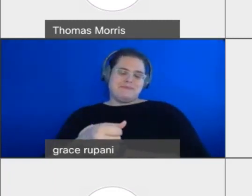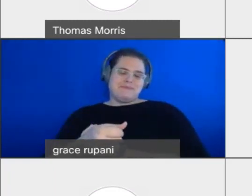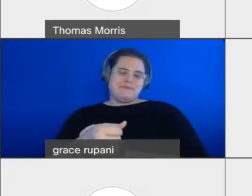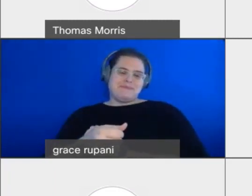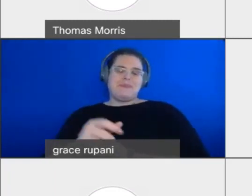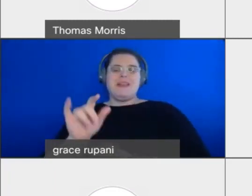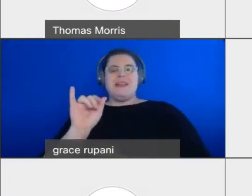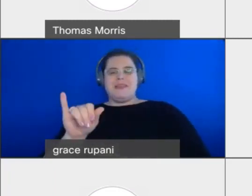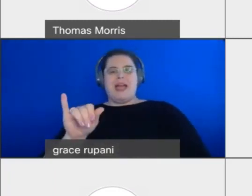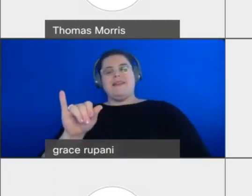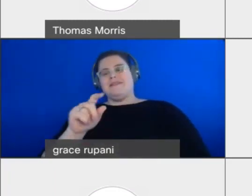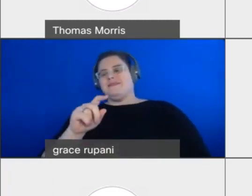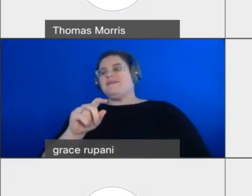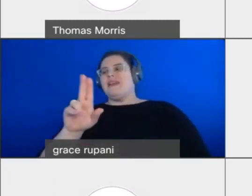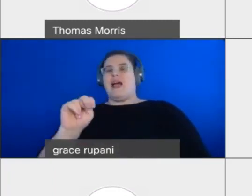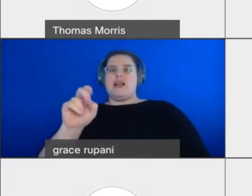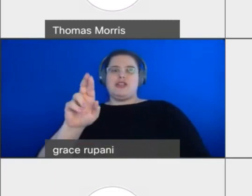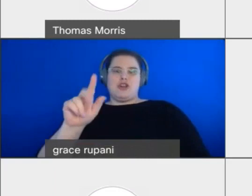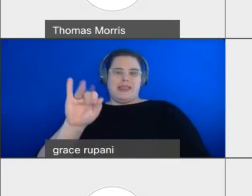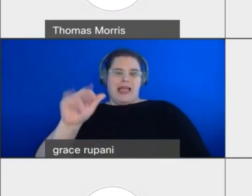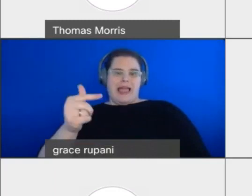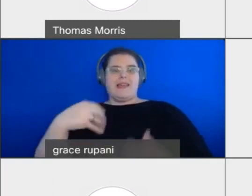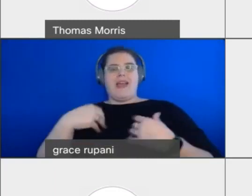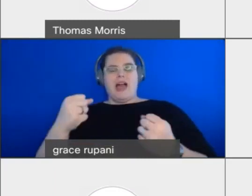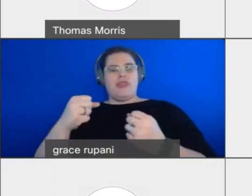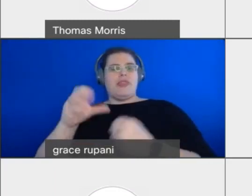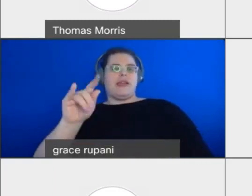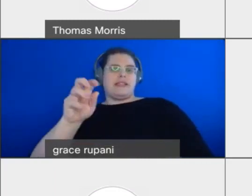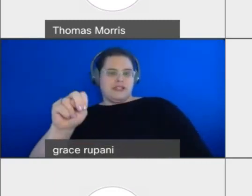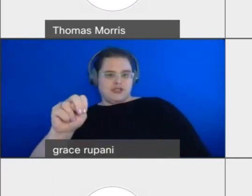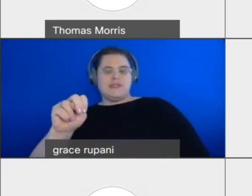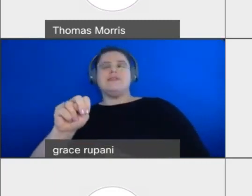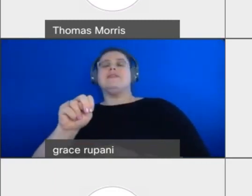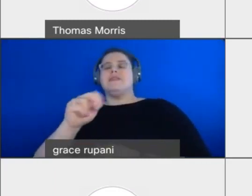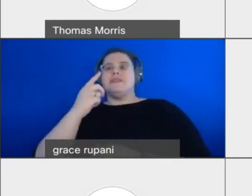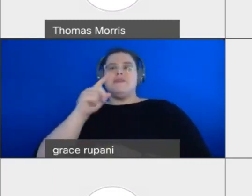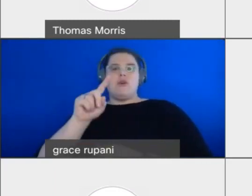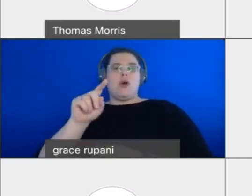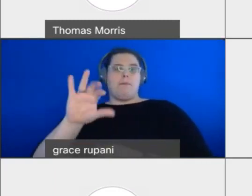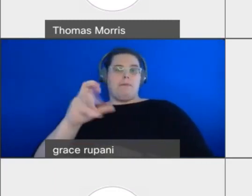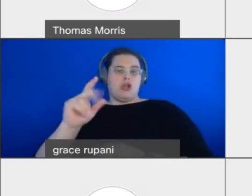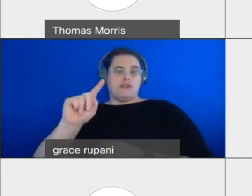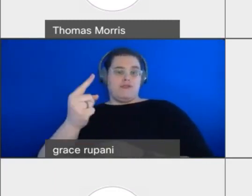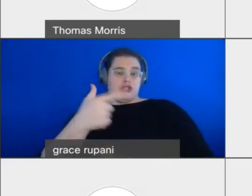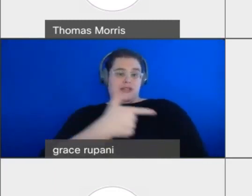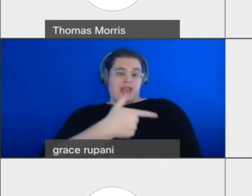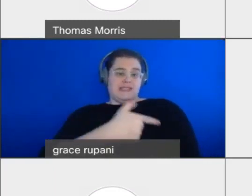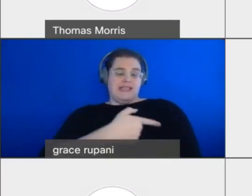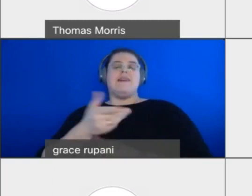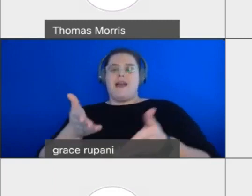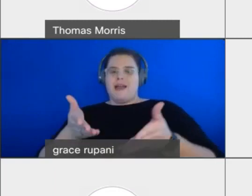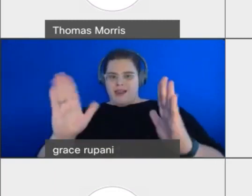underlying health condition to include all people with intellectual and developmental disabilities. And I think that we should really